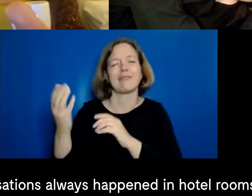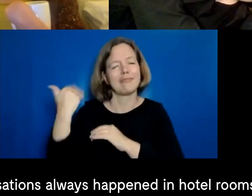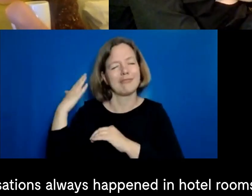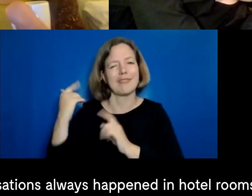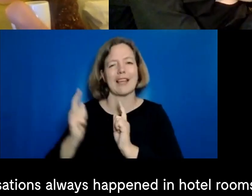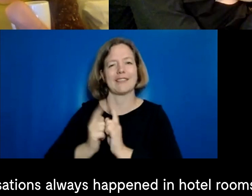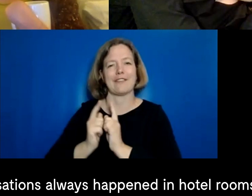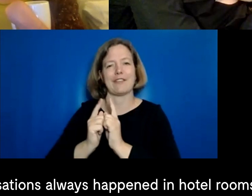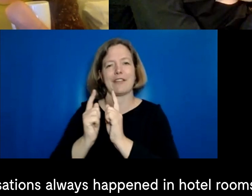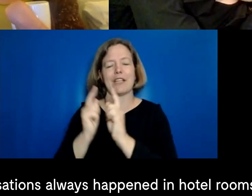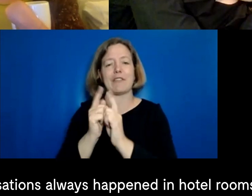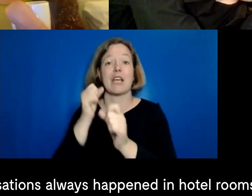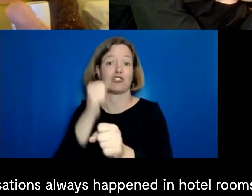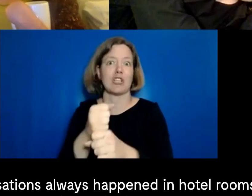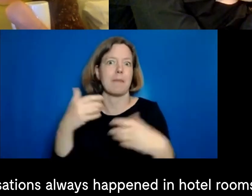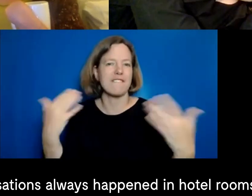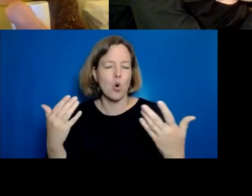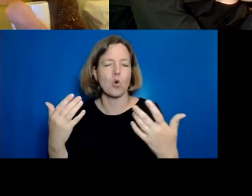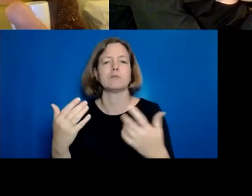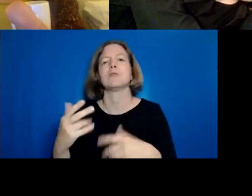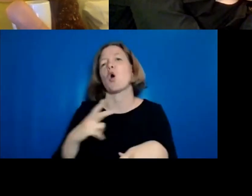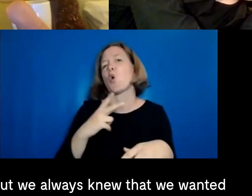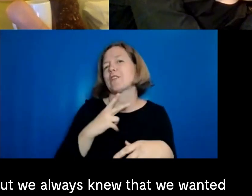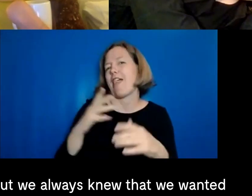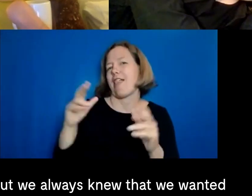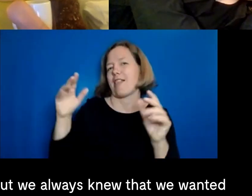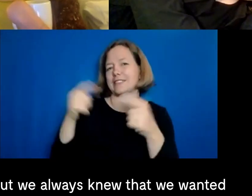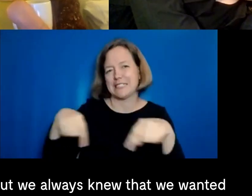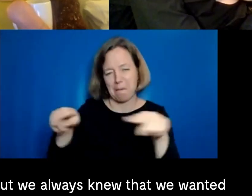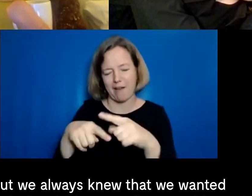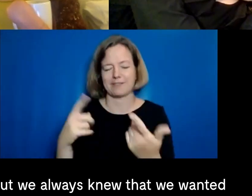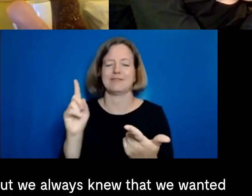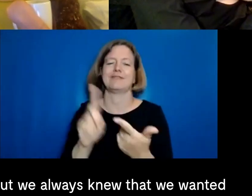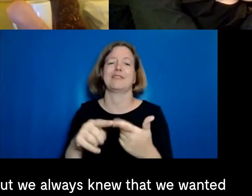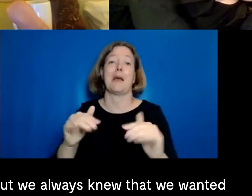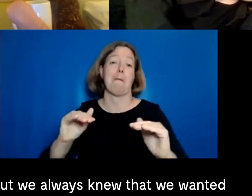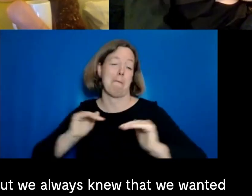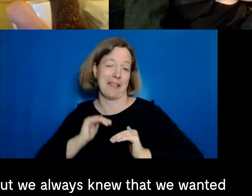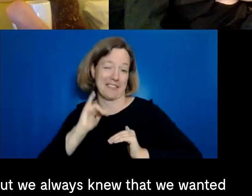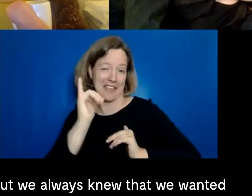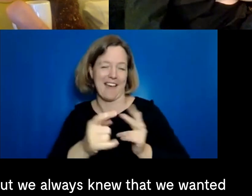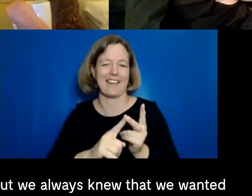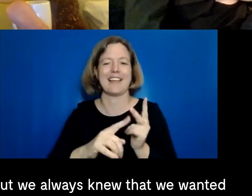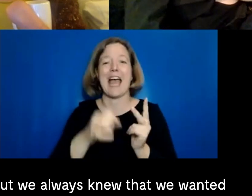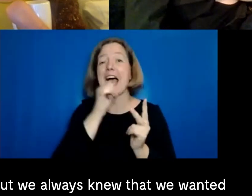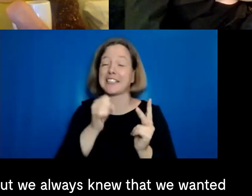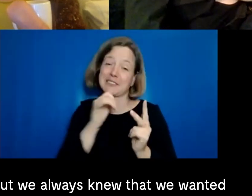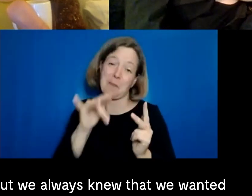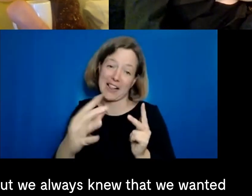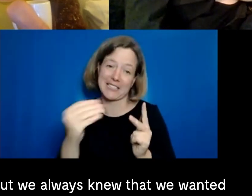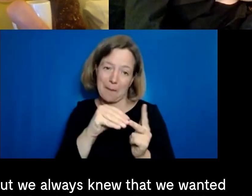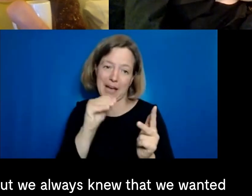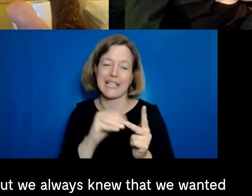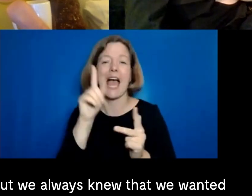in hotel rooms, in bed, sometimes with ice cream. But we always knew that we wanted to invite Carrie Sandahl